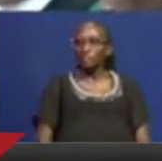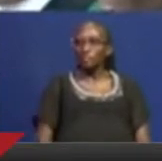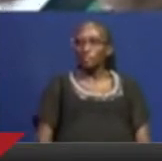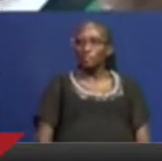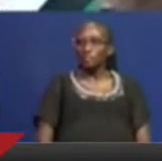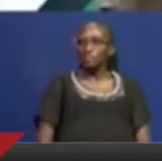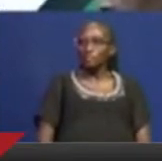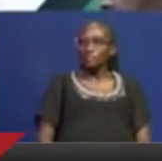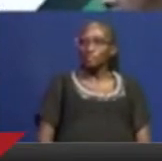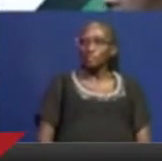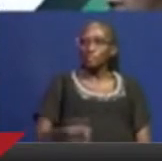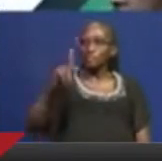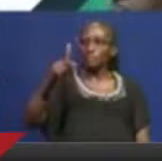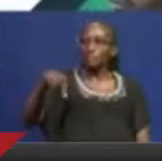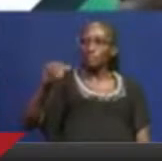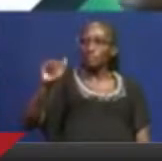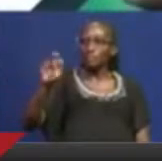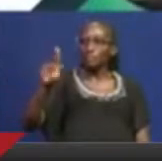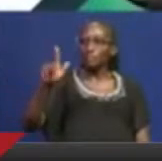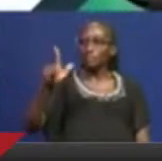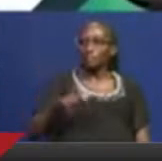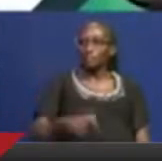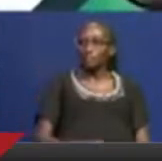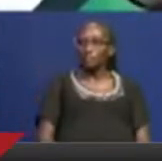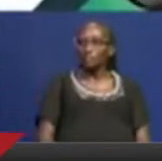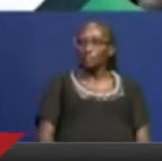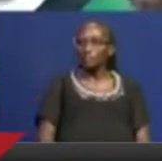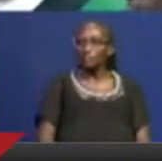Chesume Paul Bego.